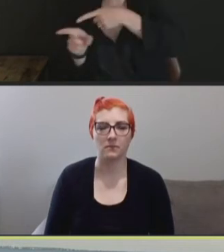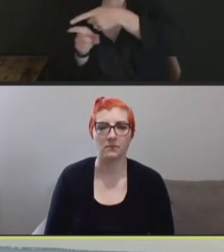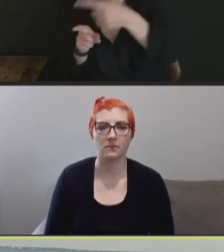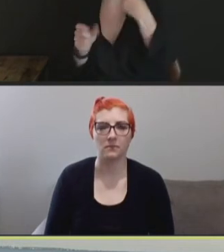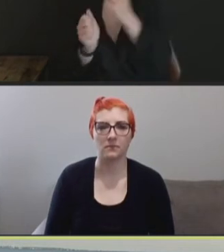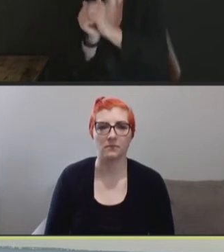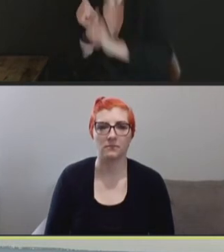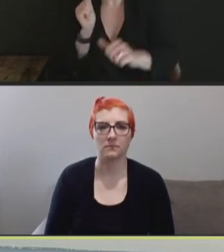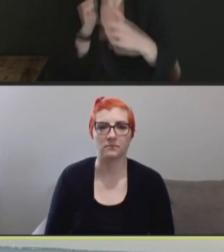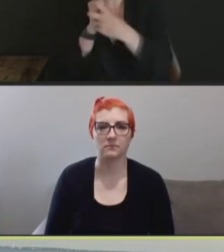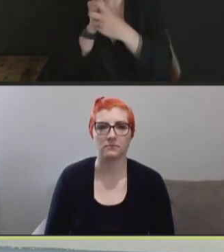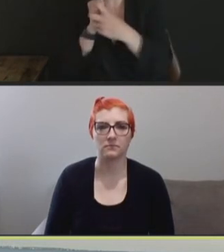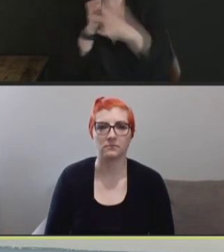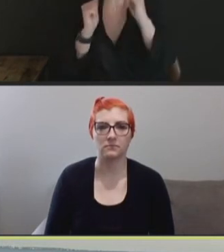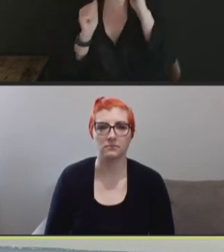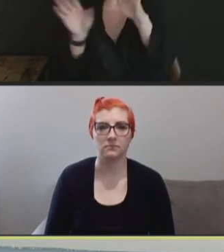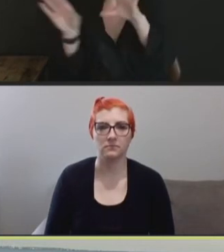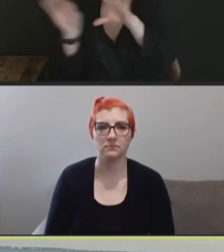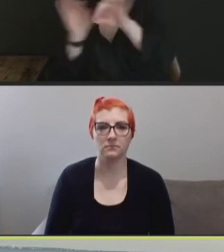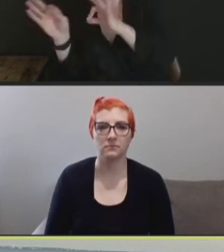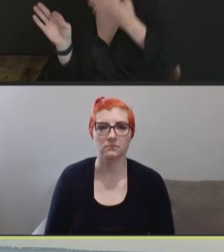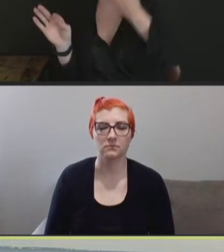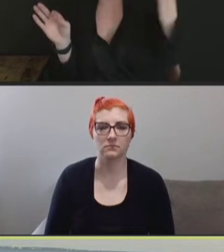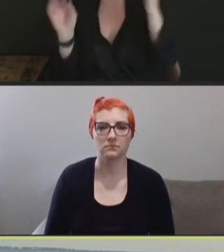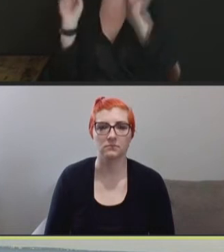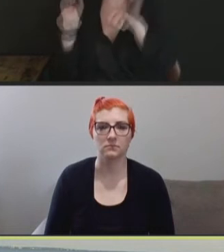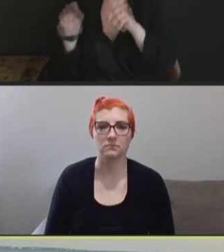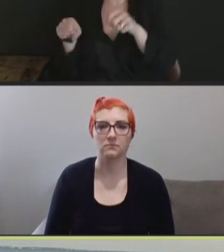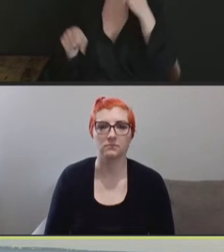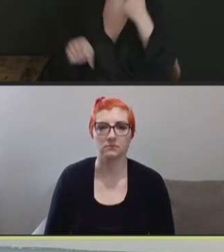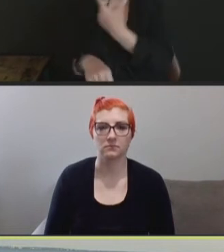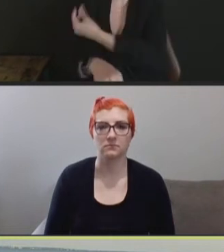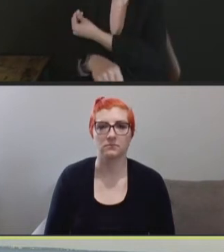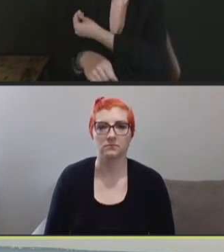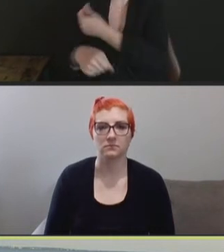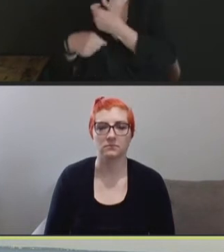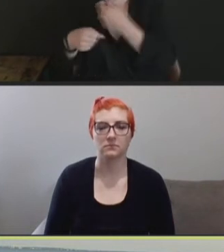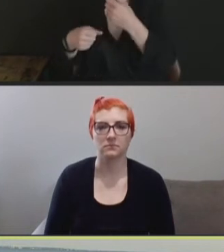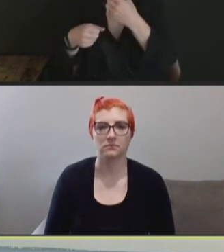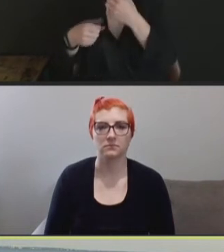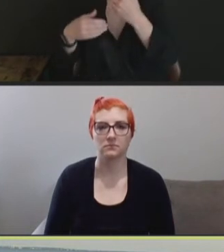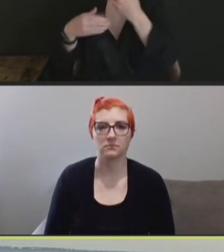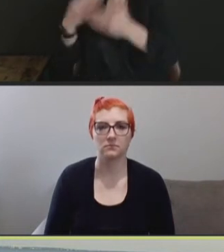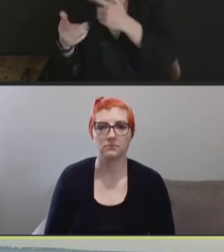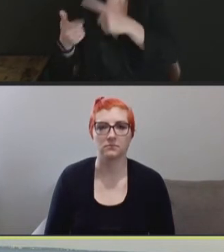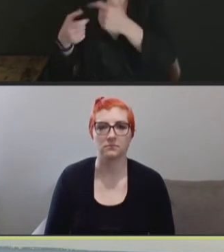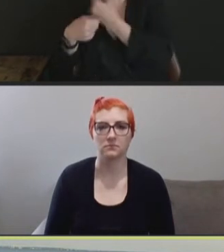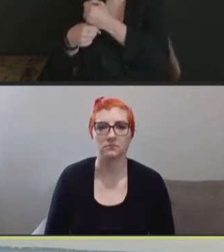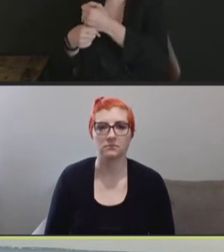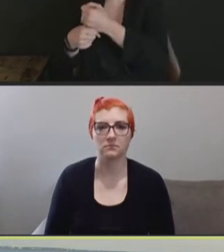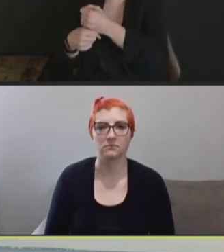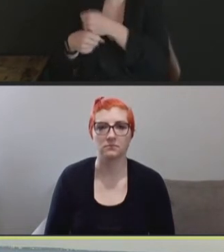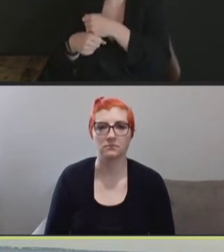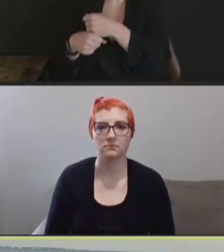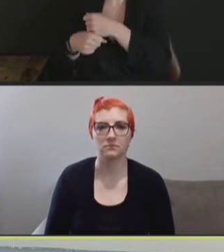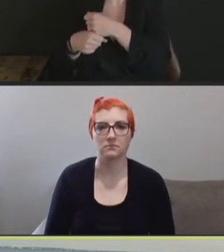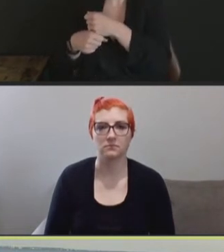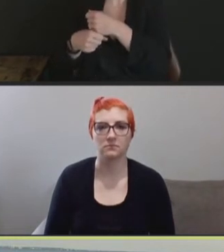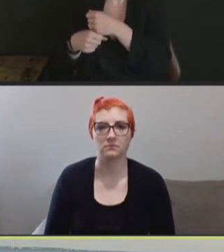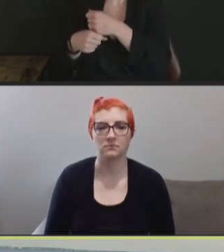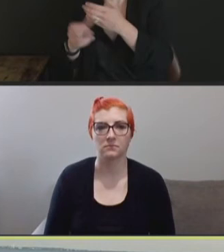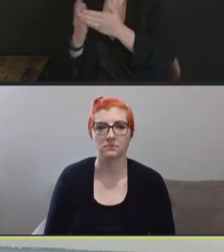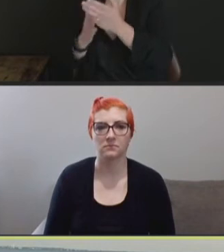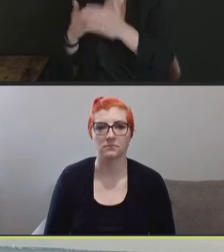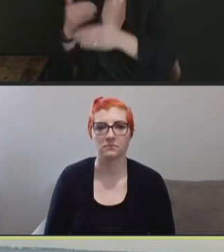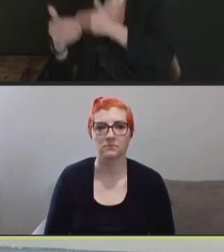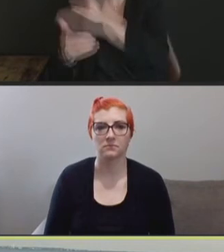against which vaccines or prototype vaccines will be made, taken as far as they can through a process, as